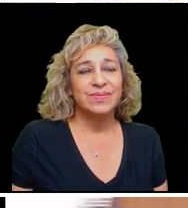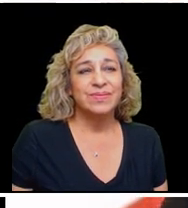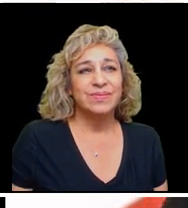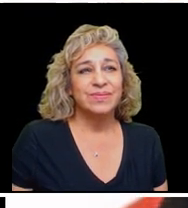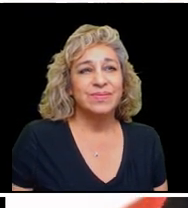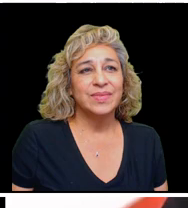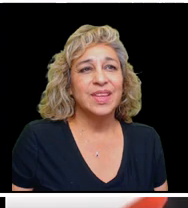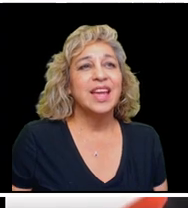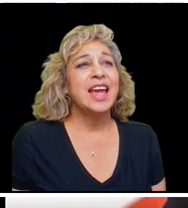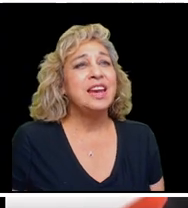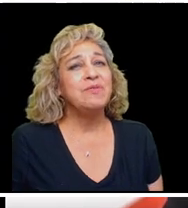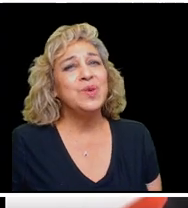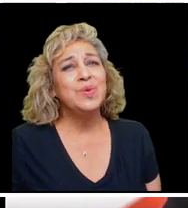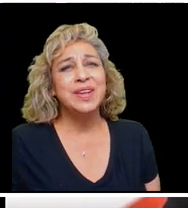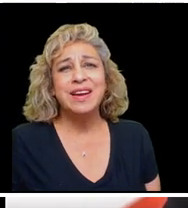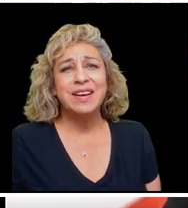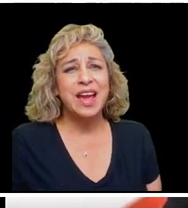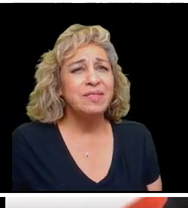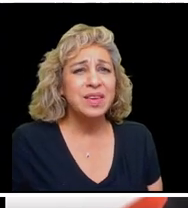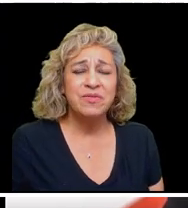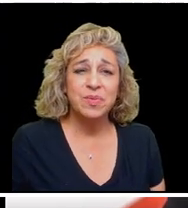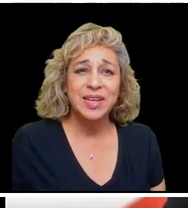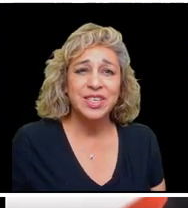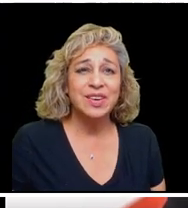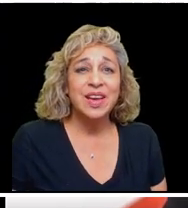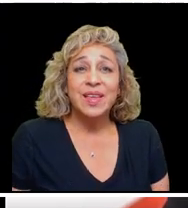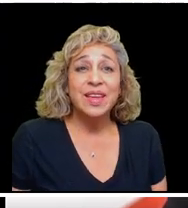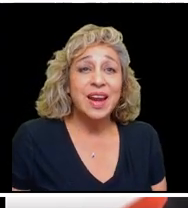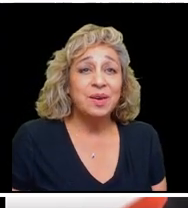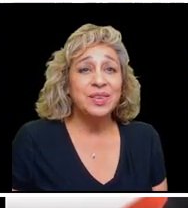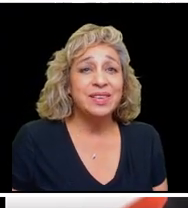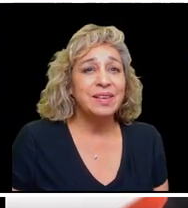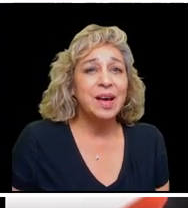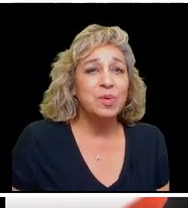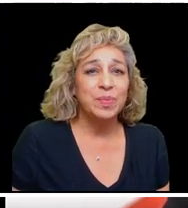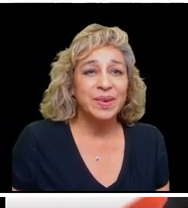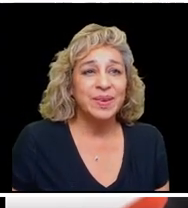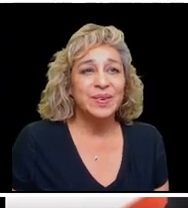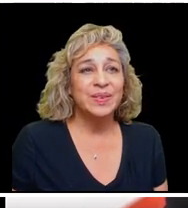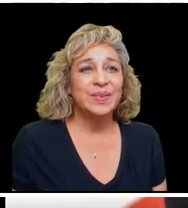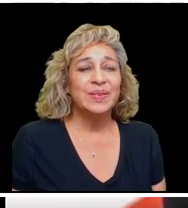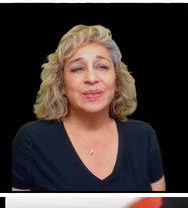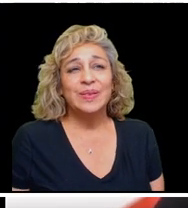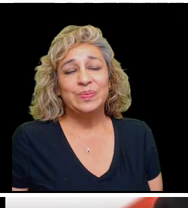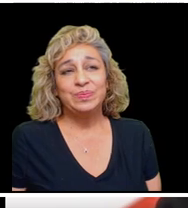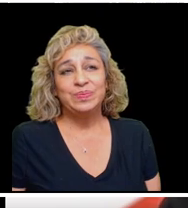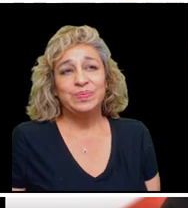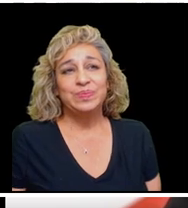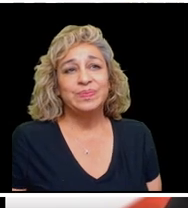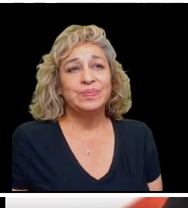and if you did not have the information then how could you help